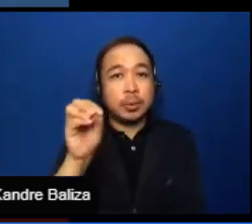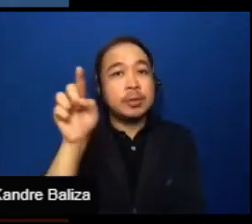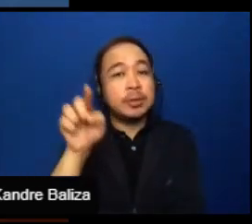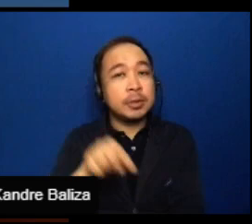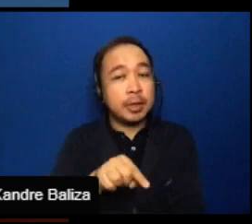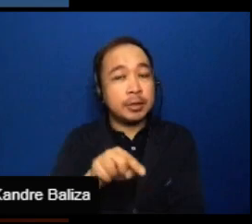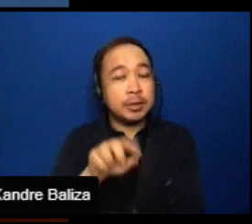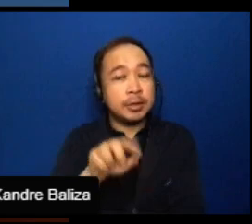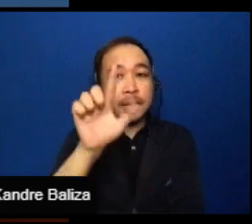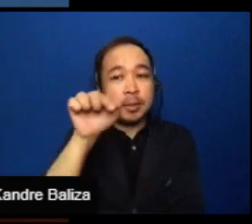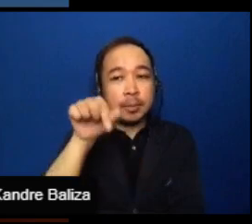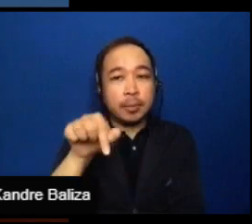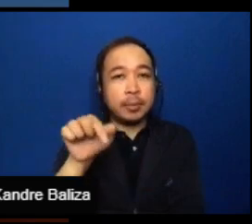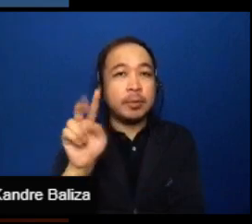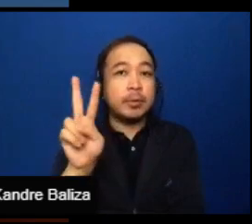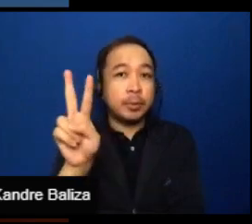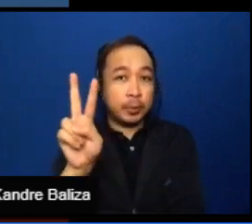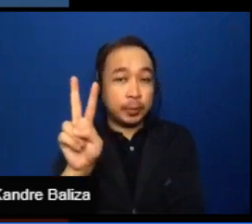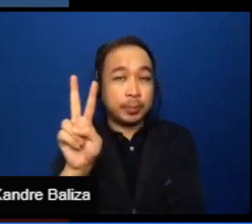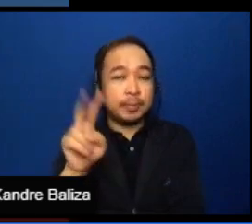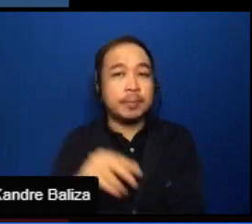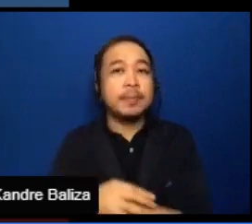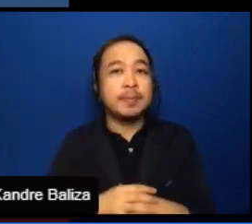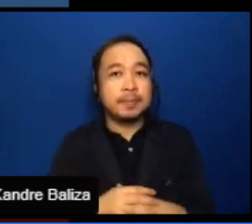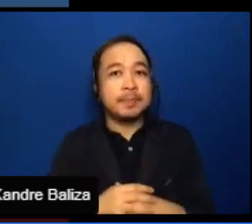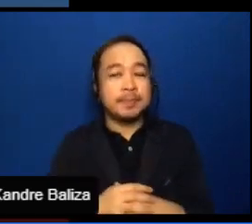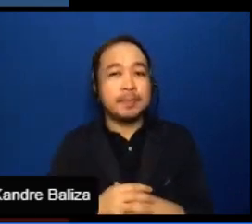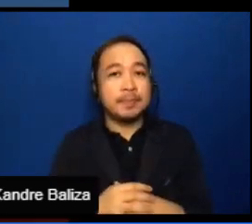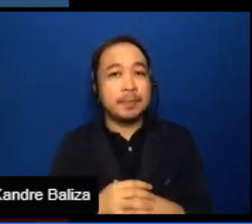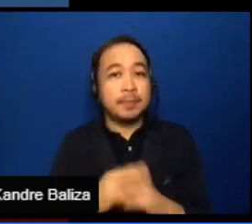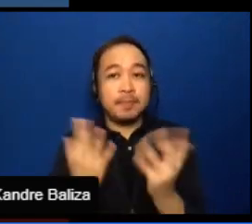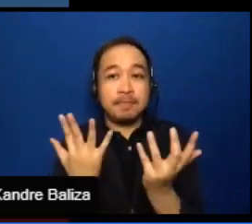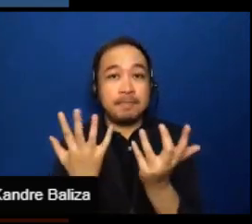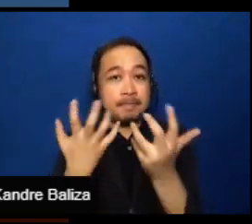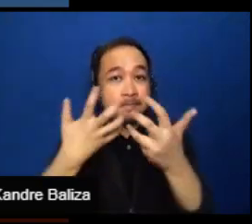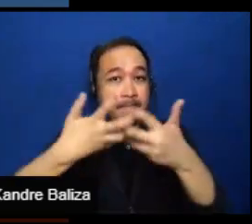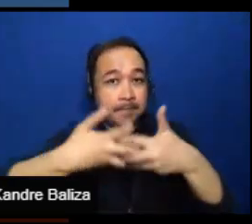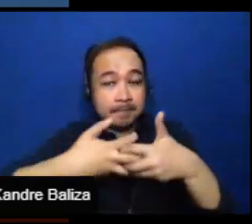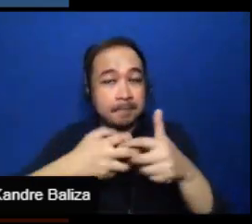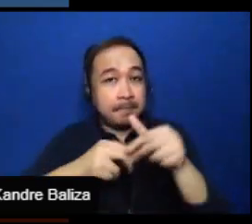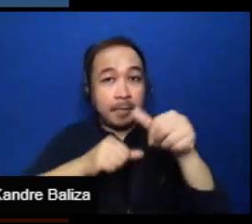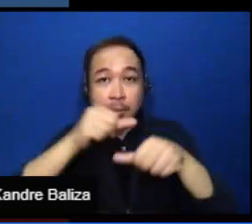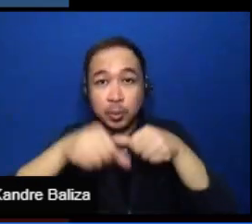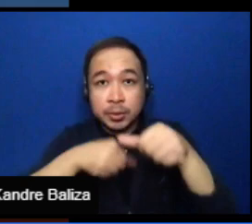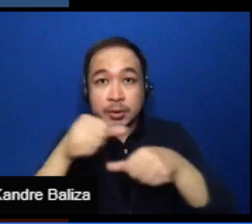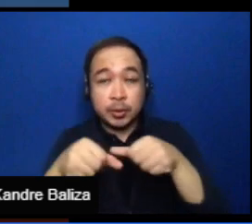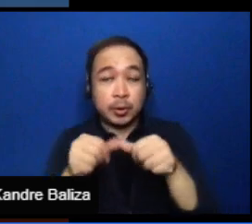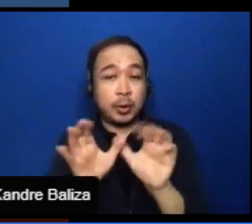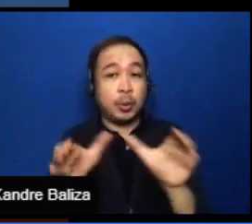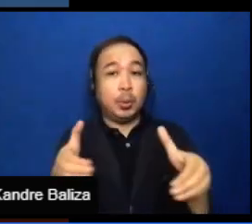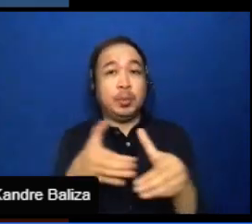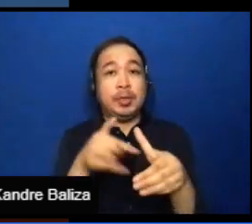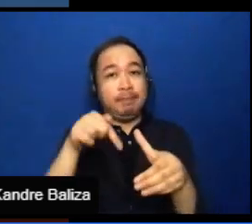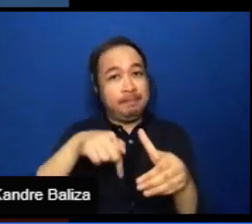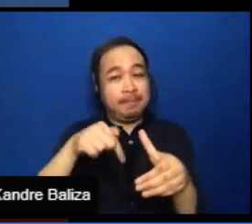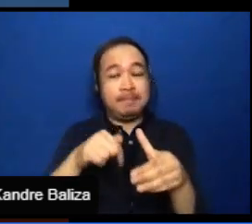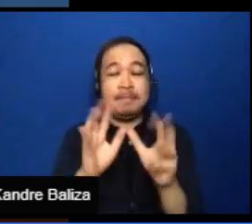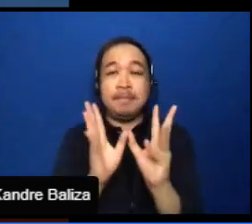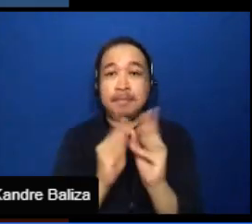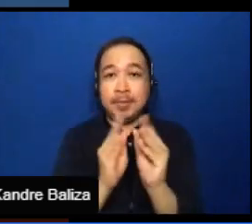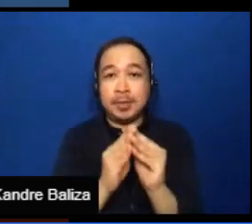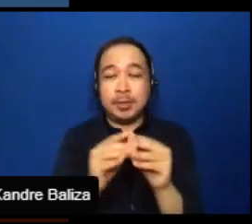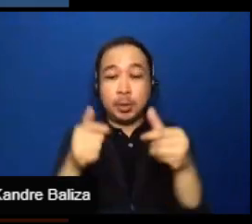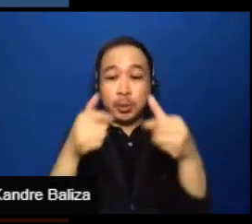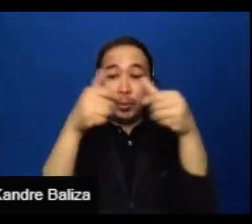SCAP/CSD/2020/L.2. In line with the streamlined procedures of the committee for this session, the report of the Committee